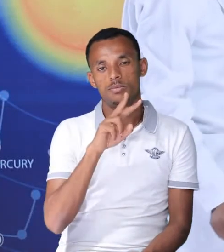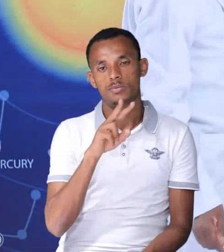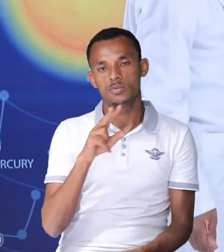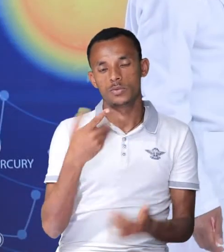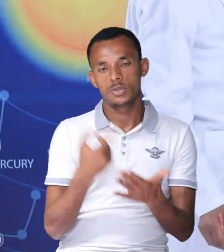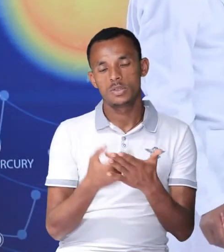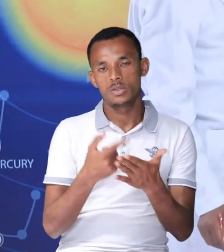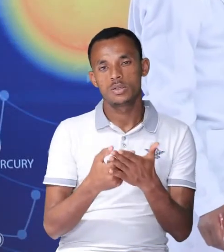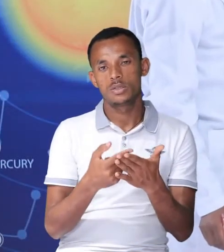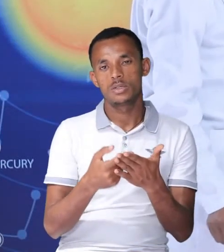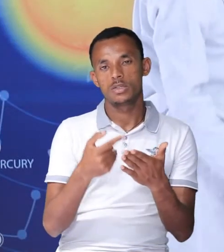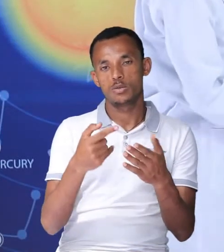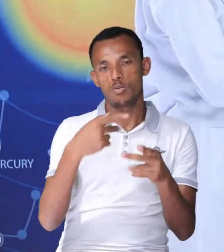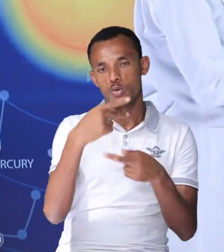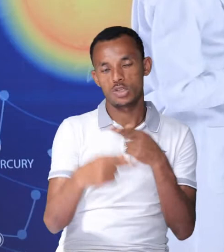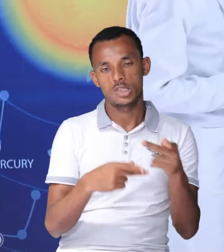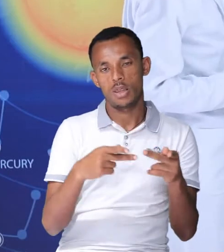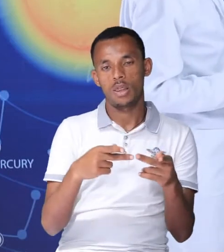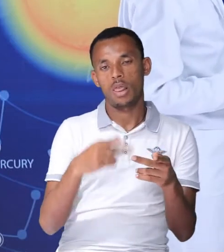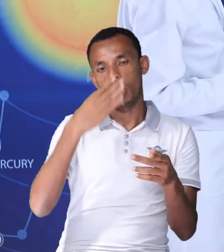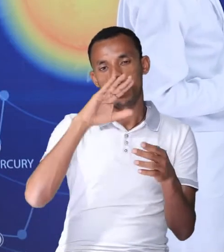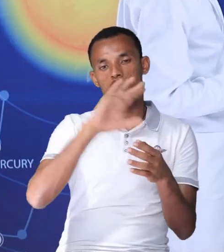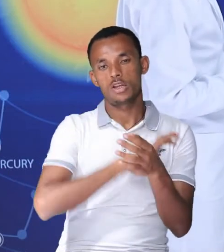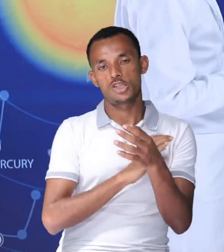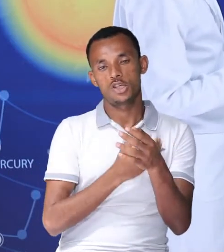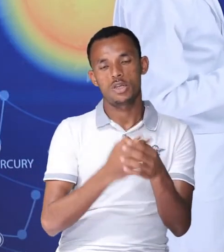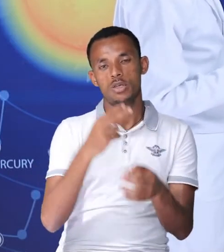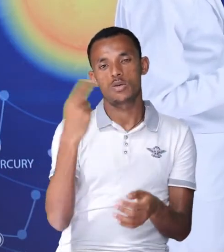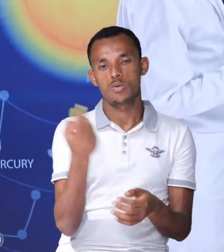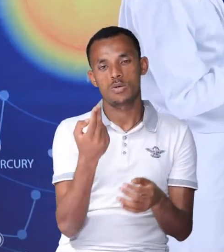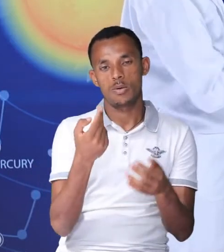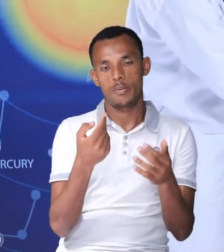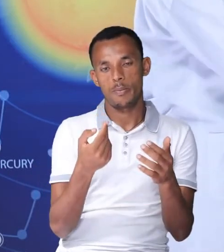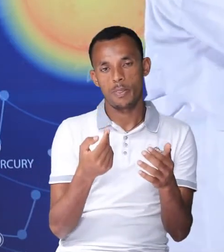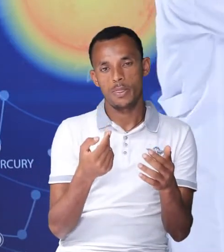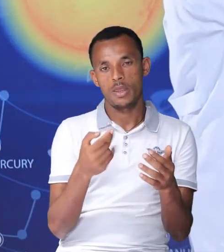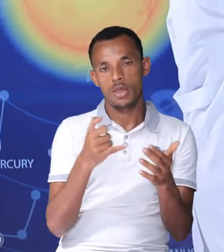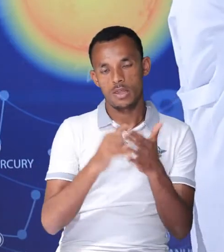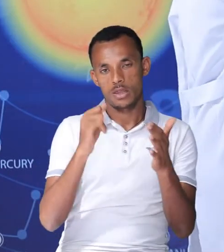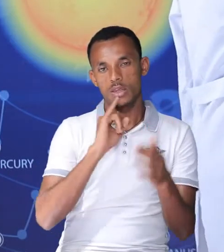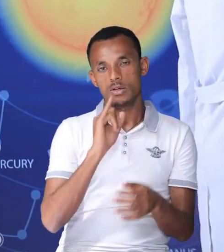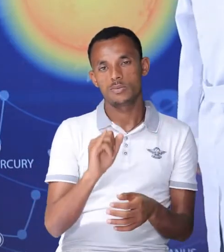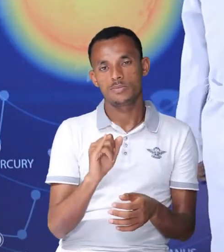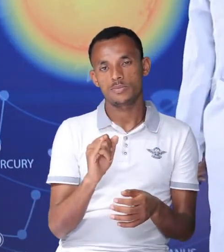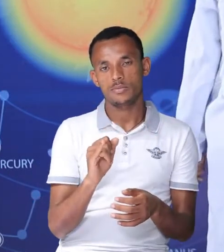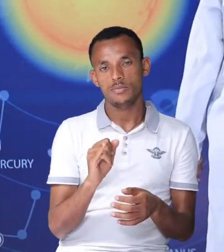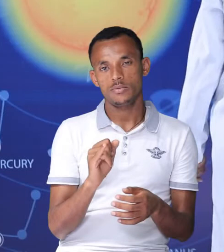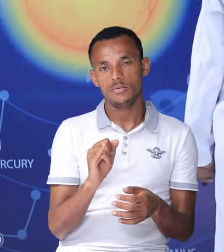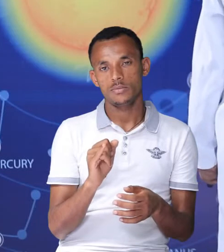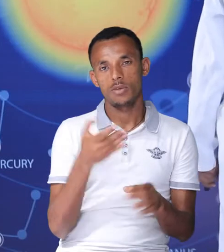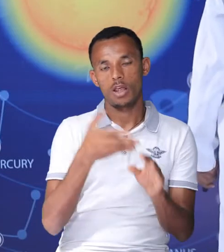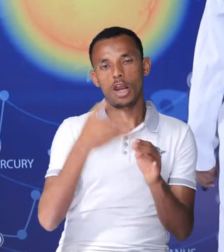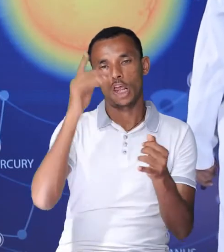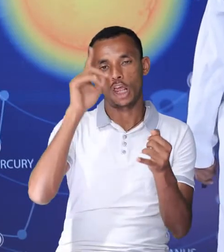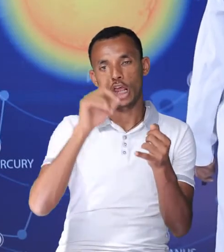During the sublimation process, heat energy is absorbed, but it is an